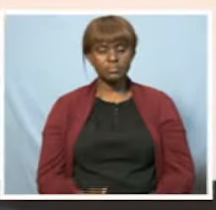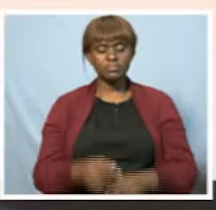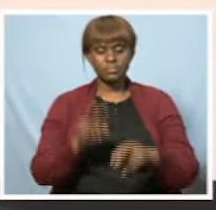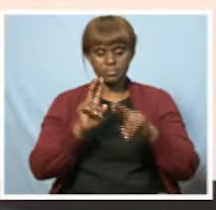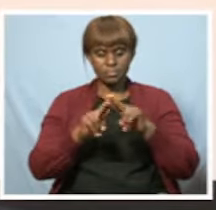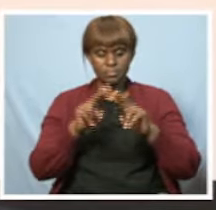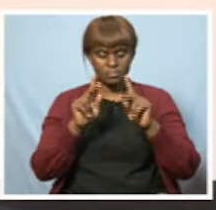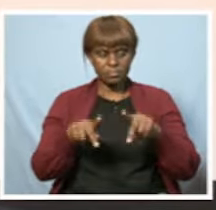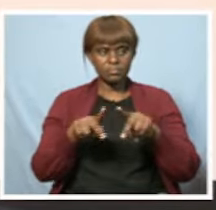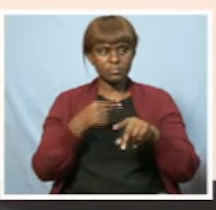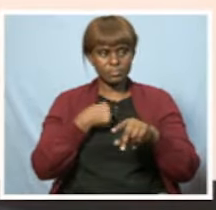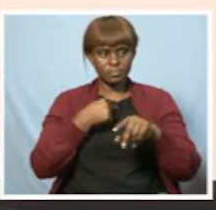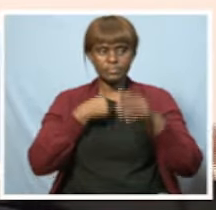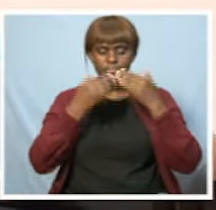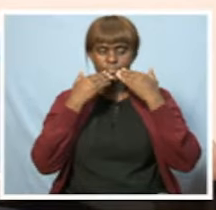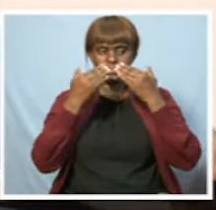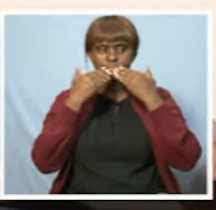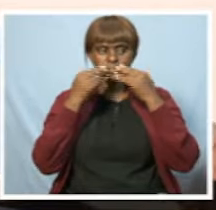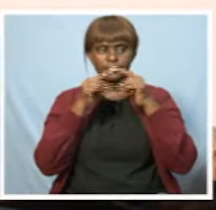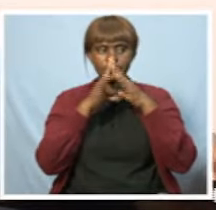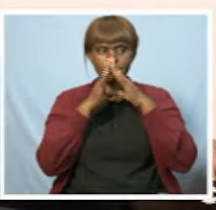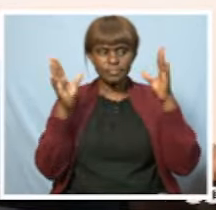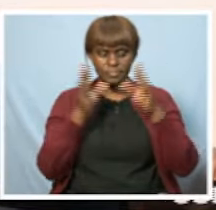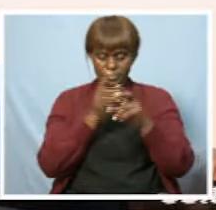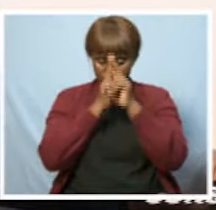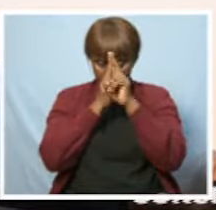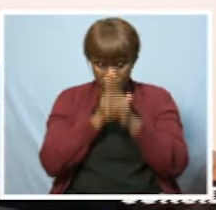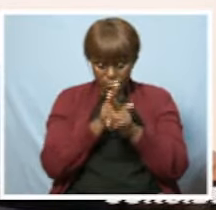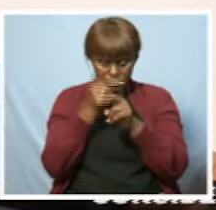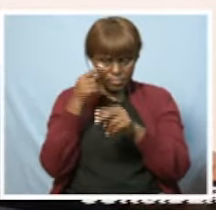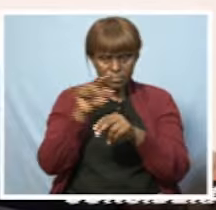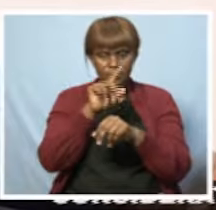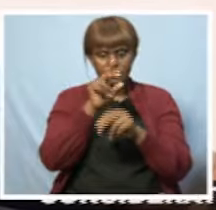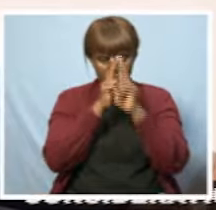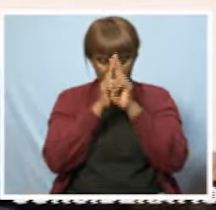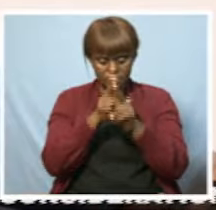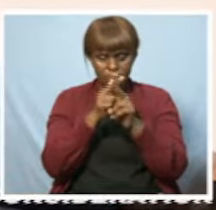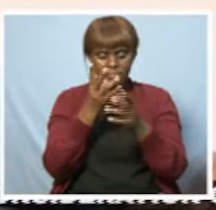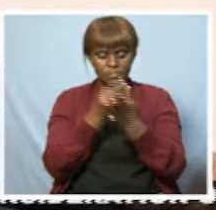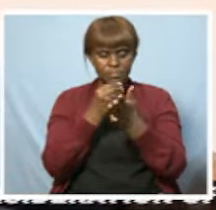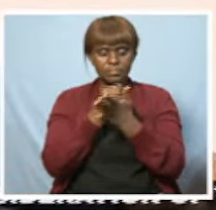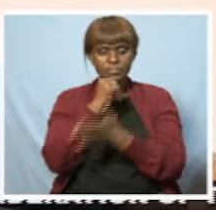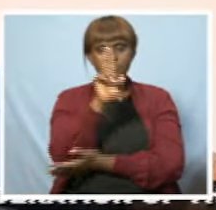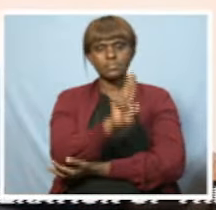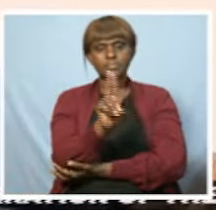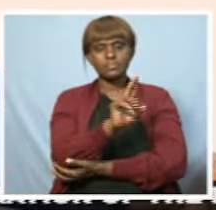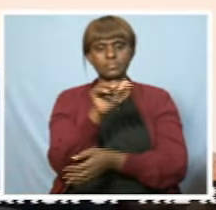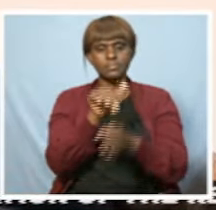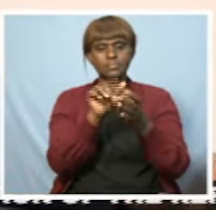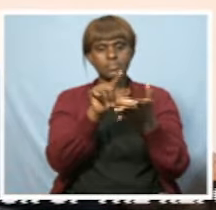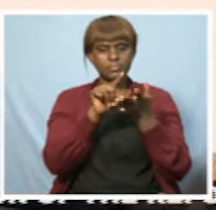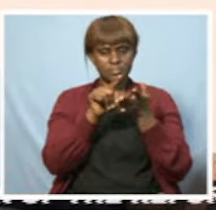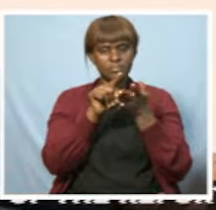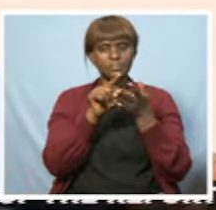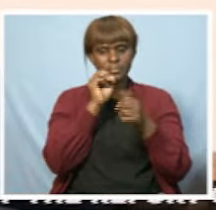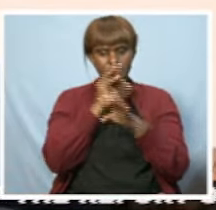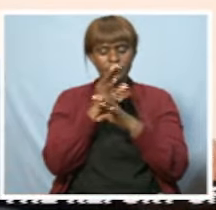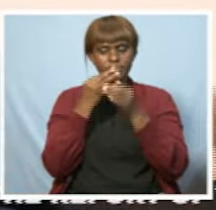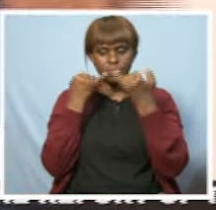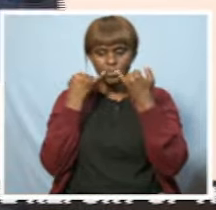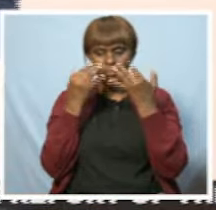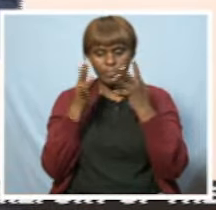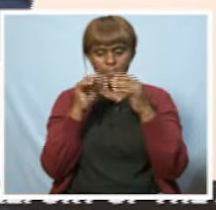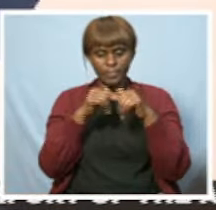Chair, I appreciate the question for the Honorable in terms of the unspent money on the loans. Like we stated,